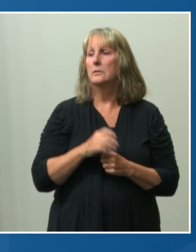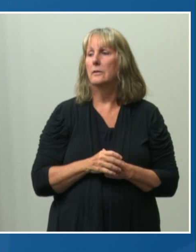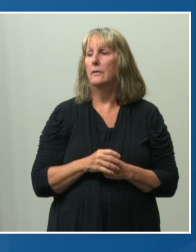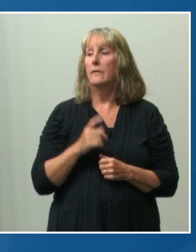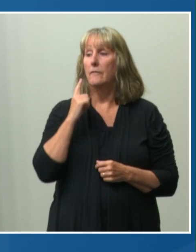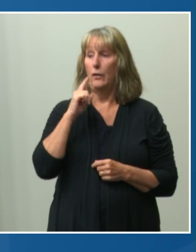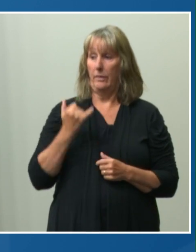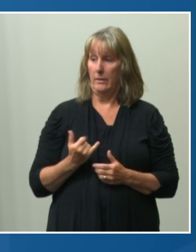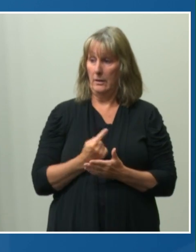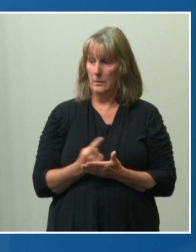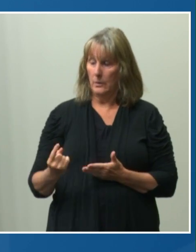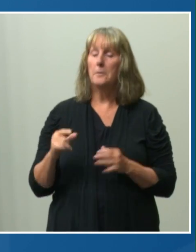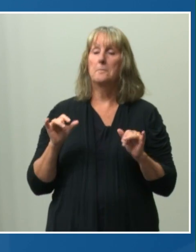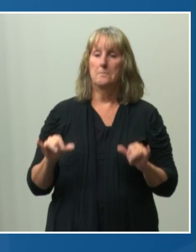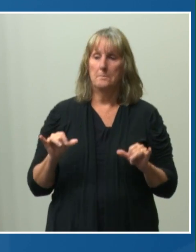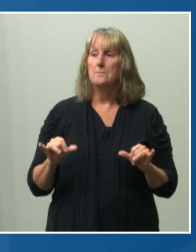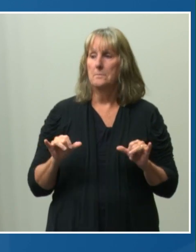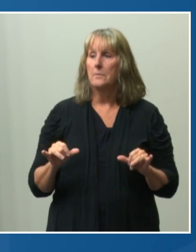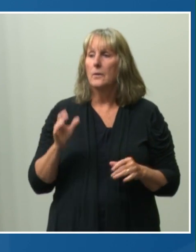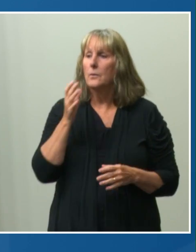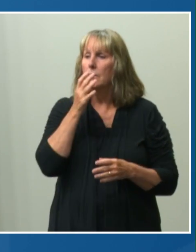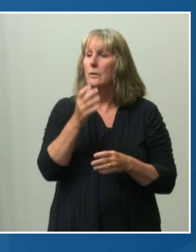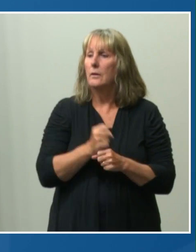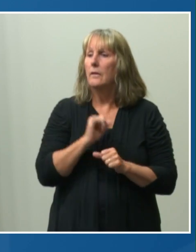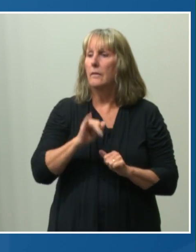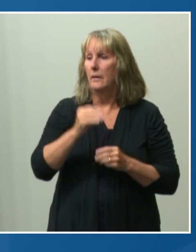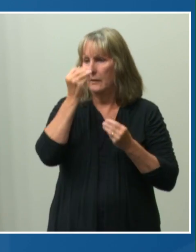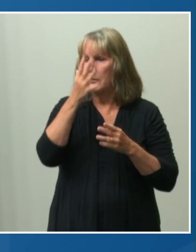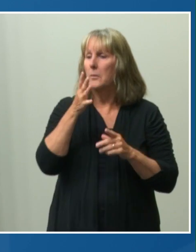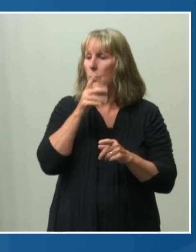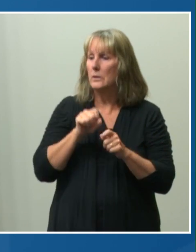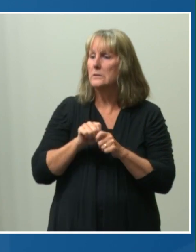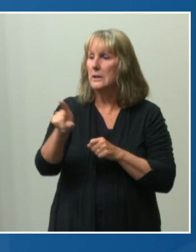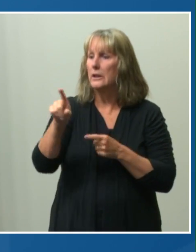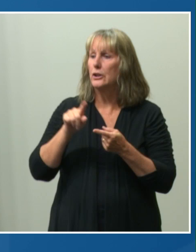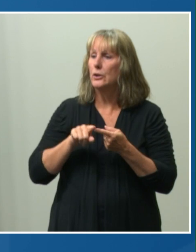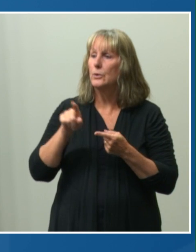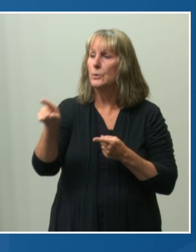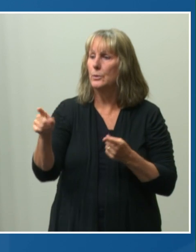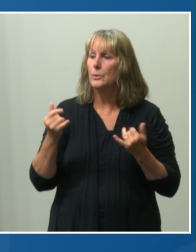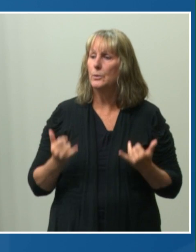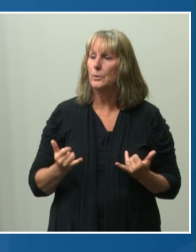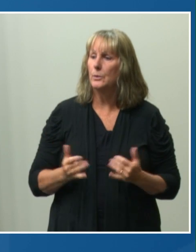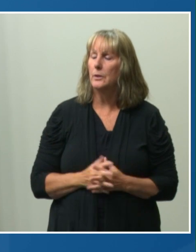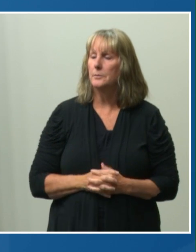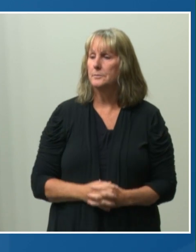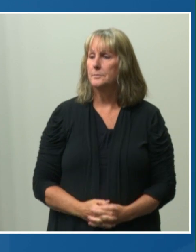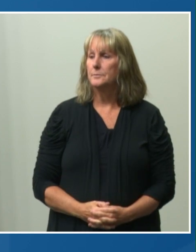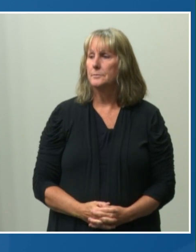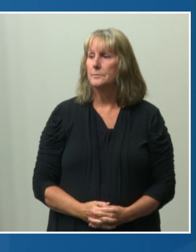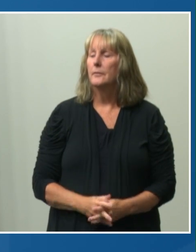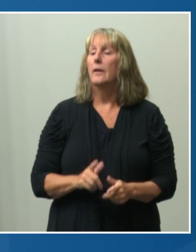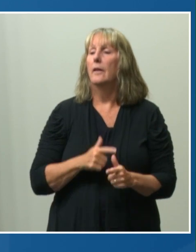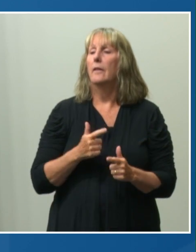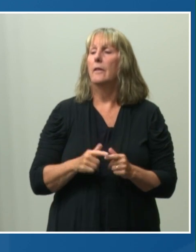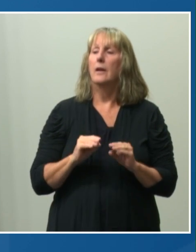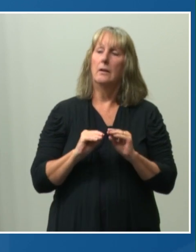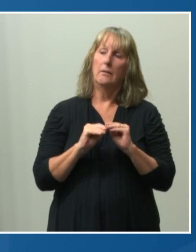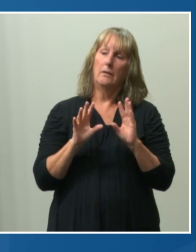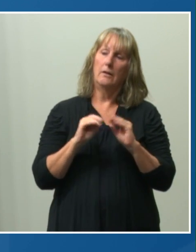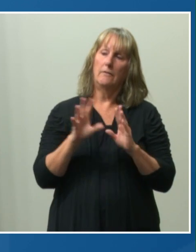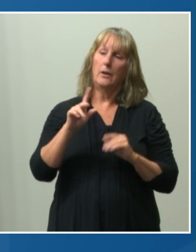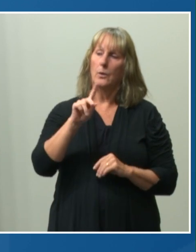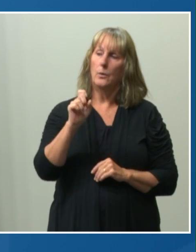In this, we'll get that and send it to you. Okay, great. And then I just had a